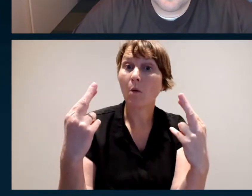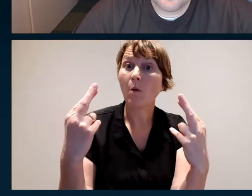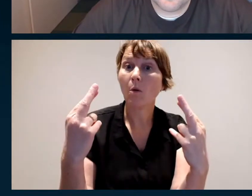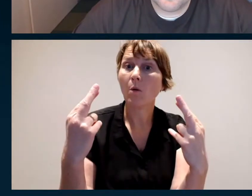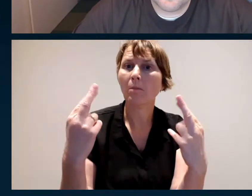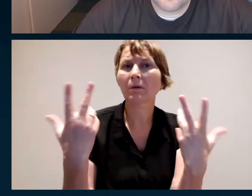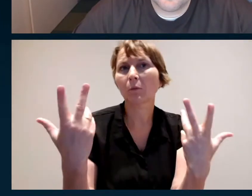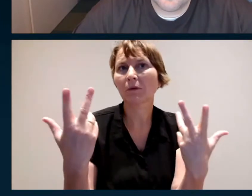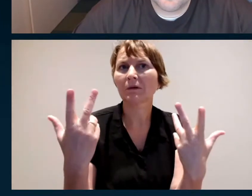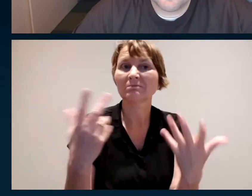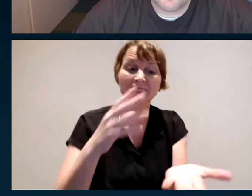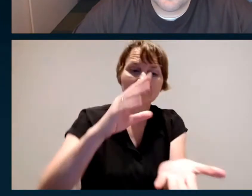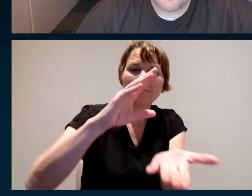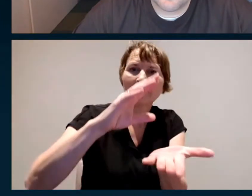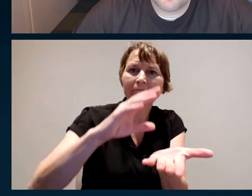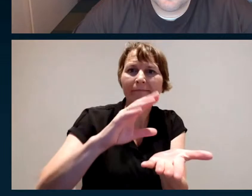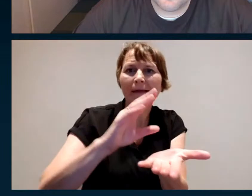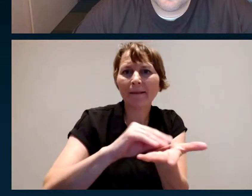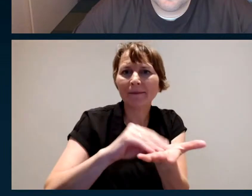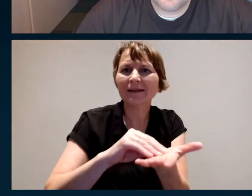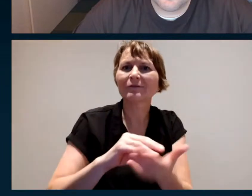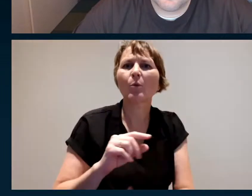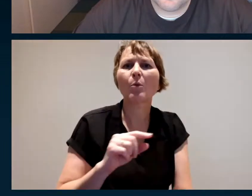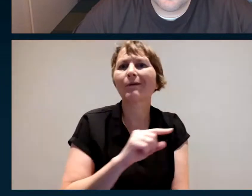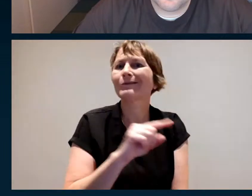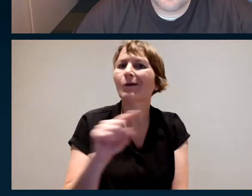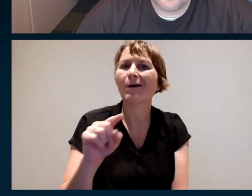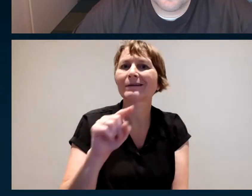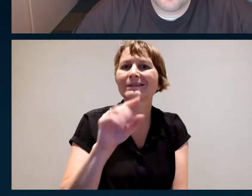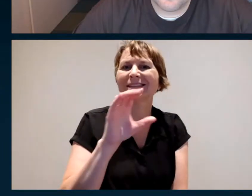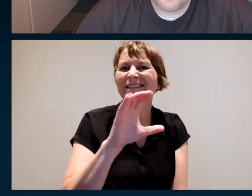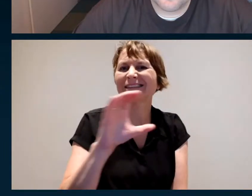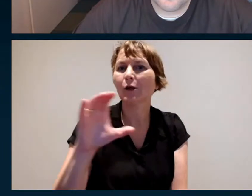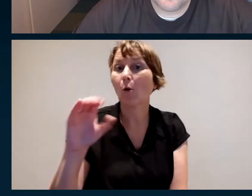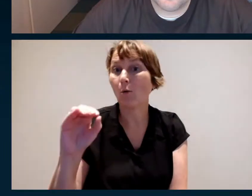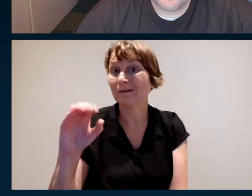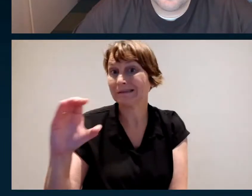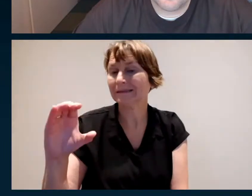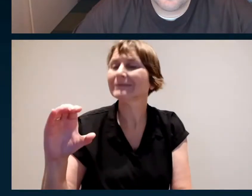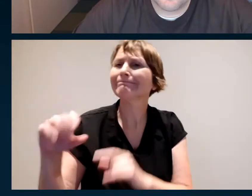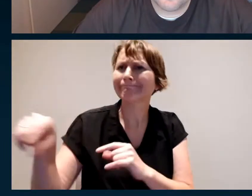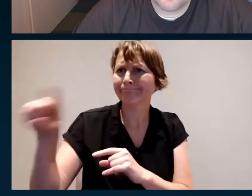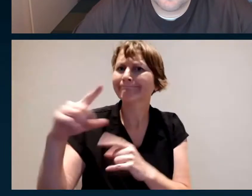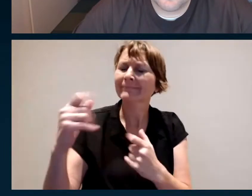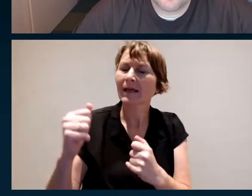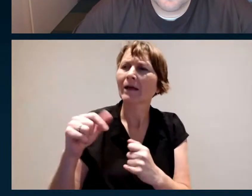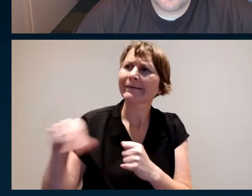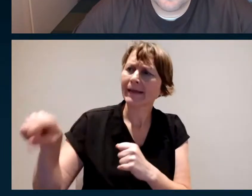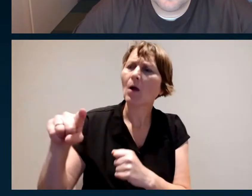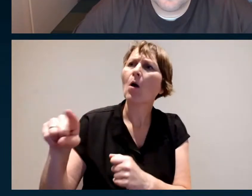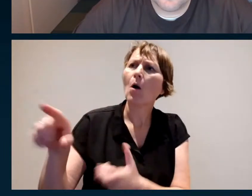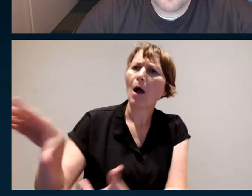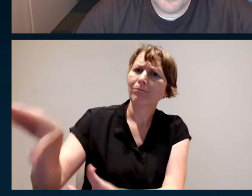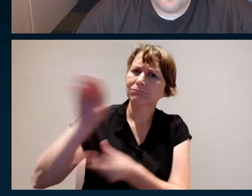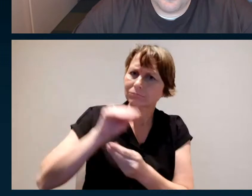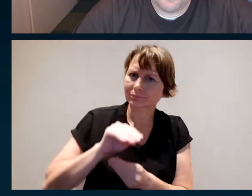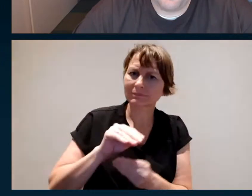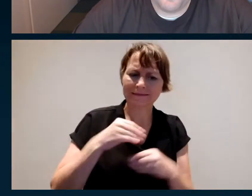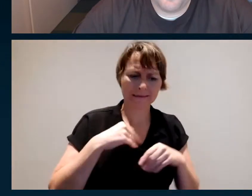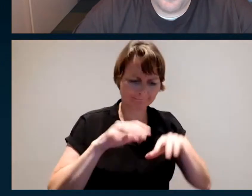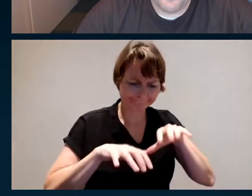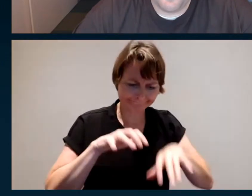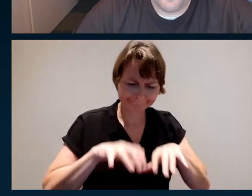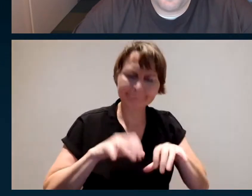or non-CCOEs as well to use it and develop it in their software life cycles.